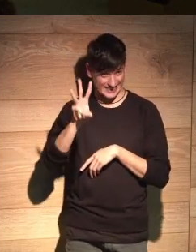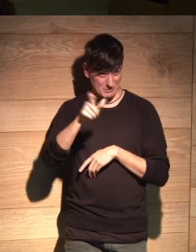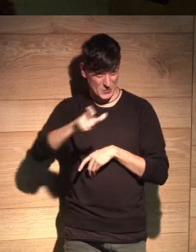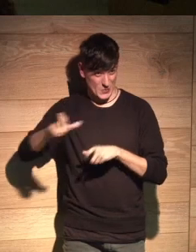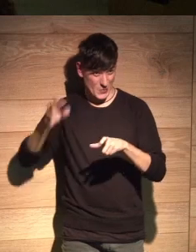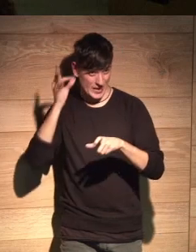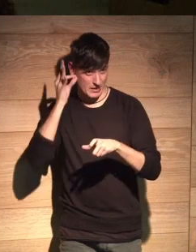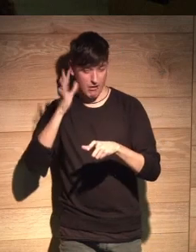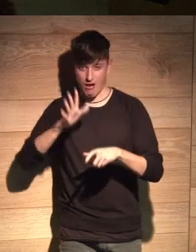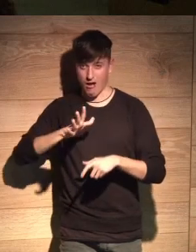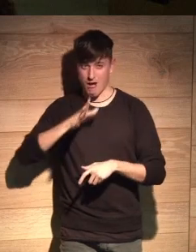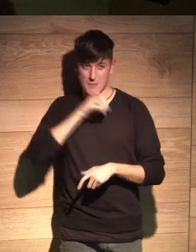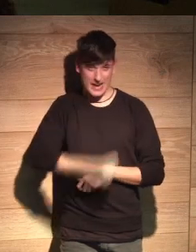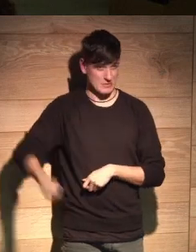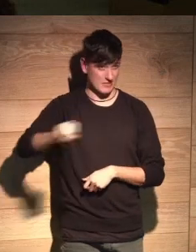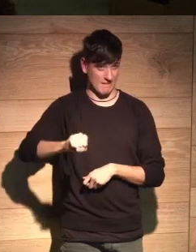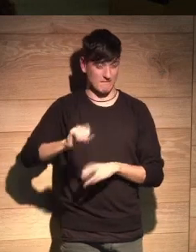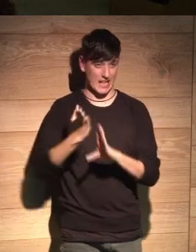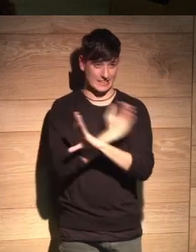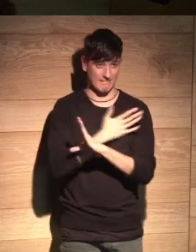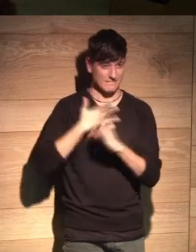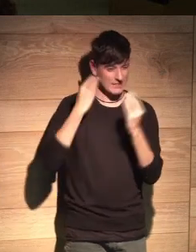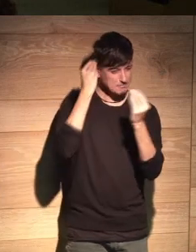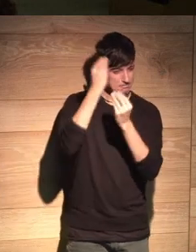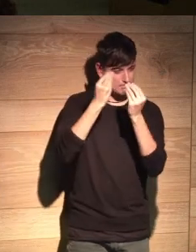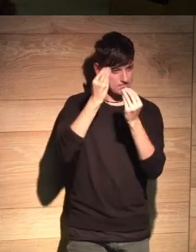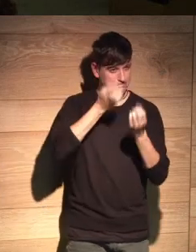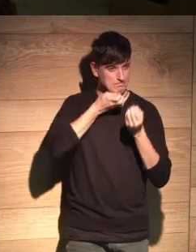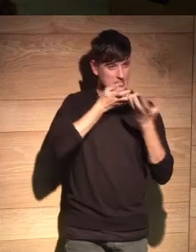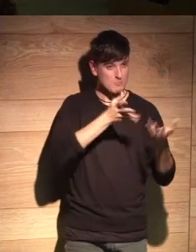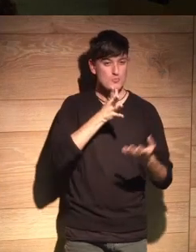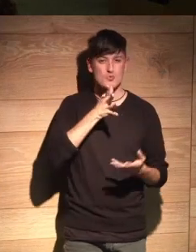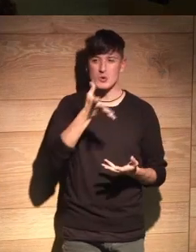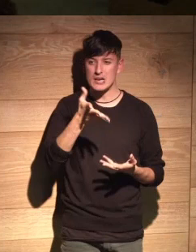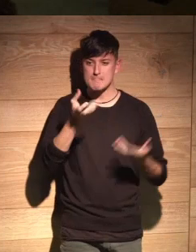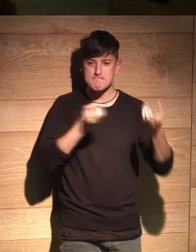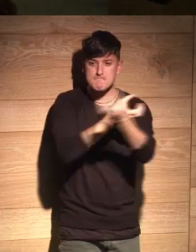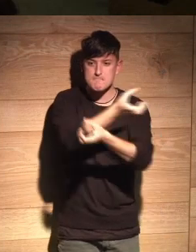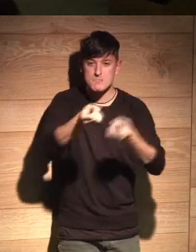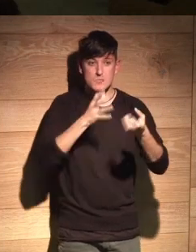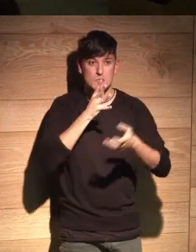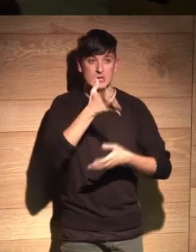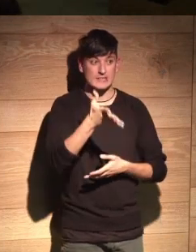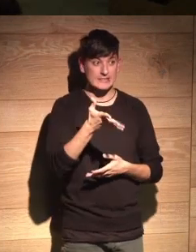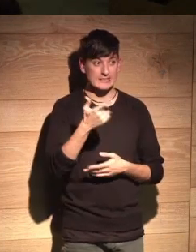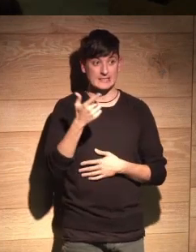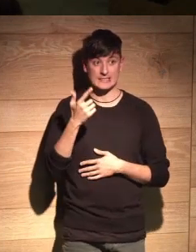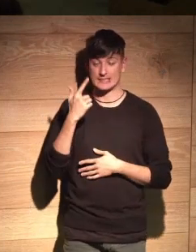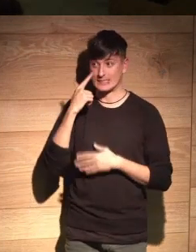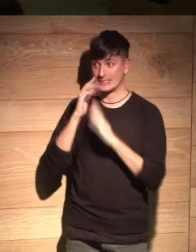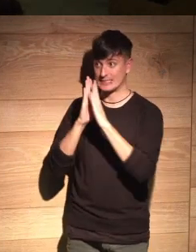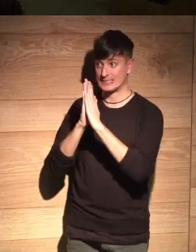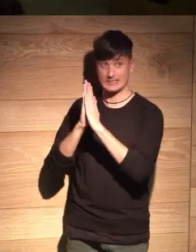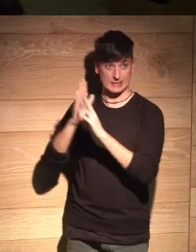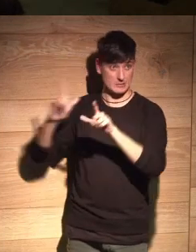those, and before introducing those 3 fantastic women, I wanted to give the idea of why this panel. Maybe